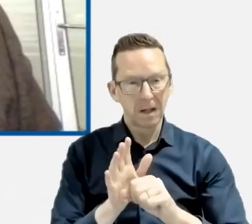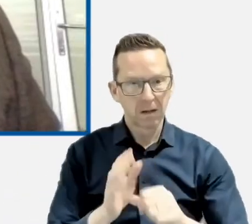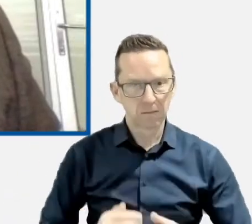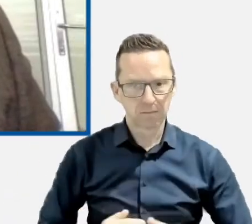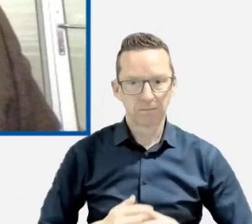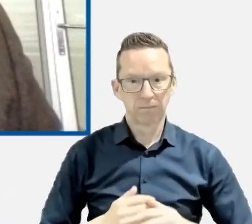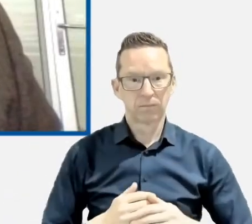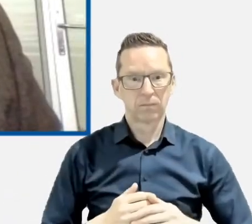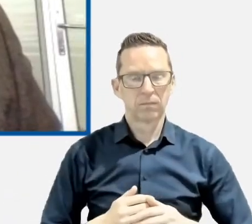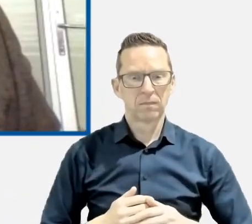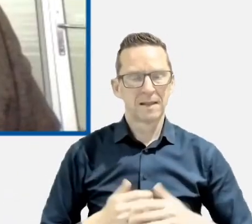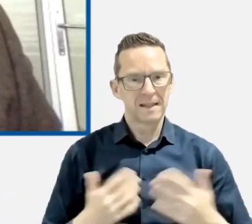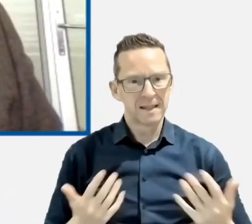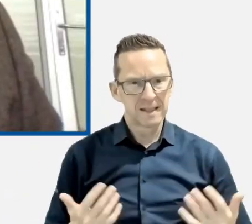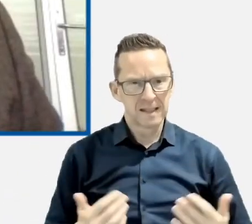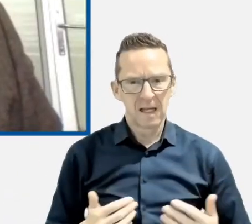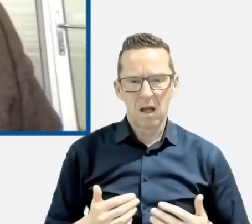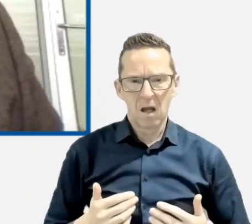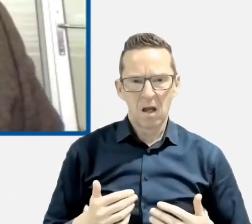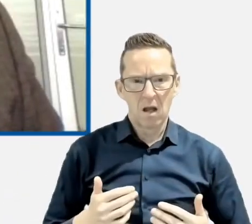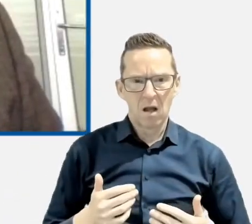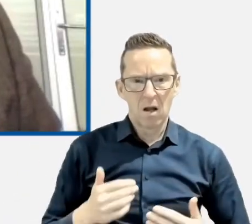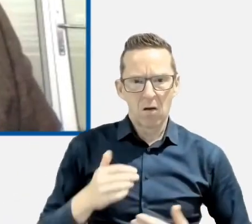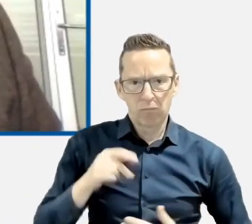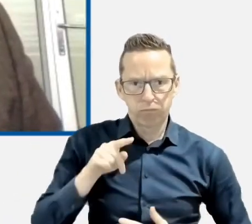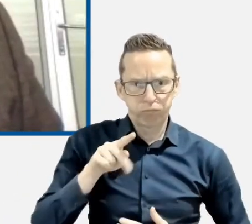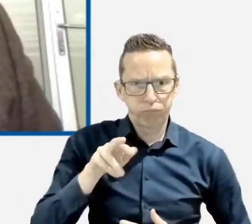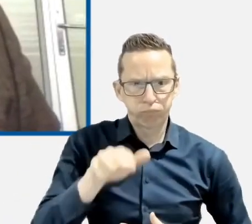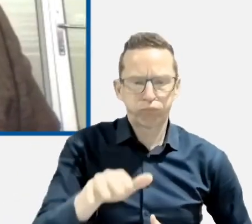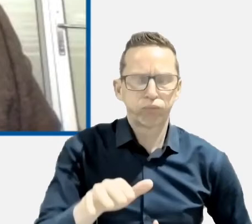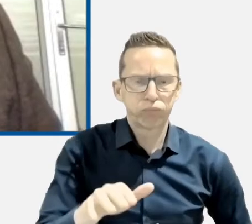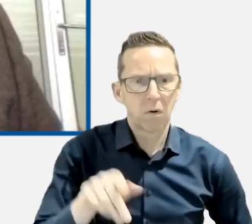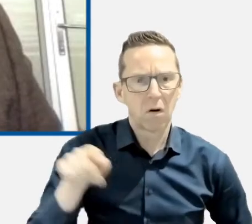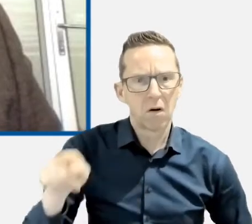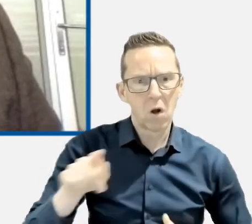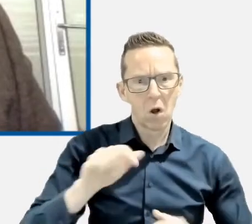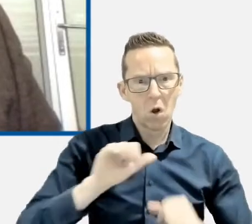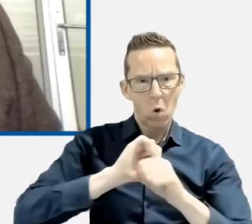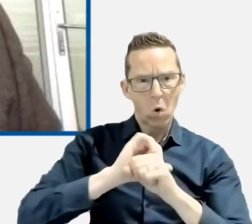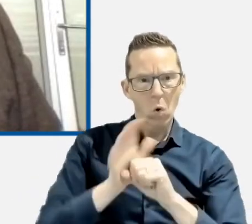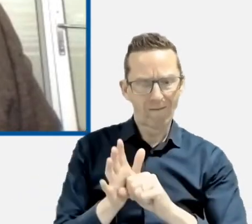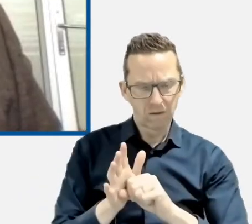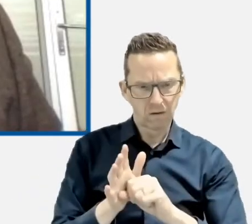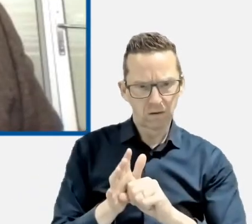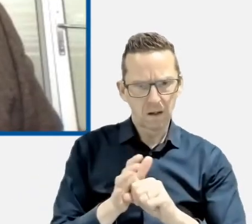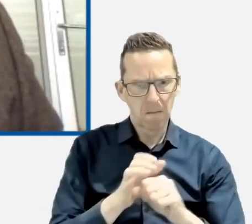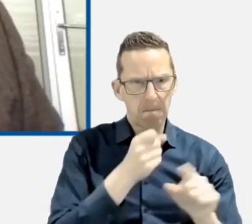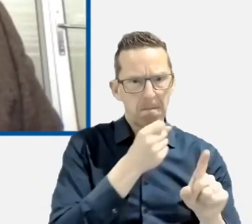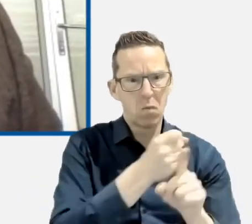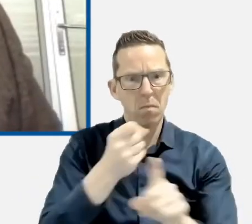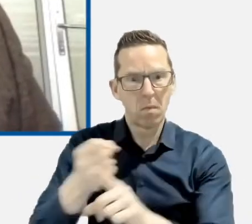onsets of the COVID-19 pandemic and direct impact of the tropical cyclone Eloise,